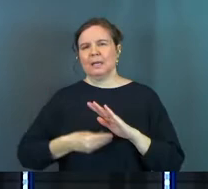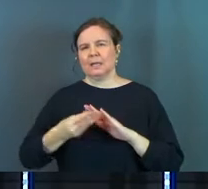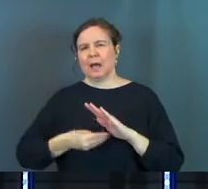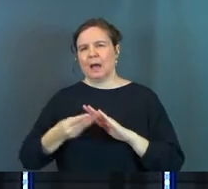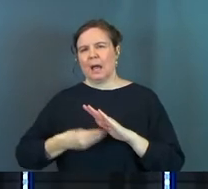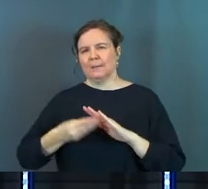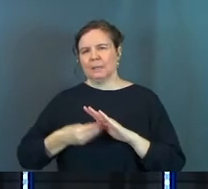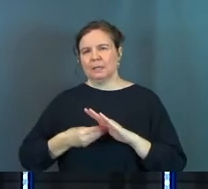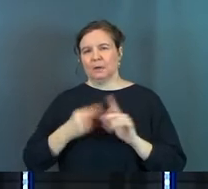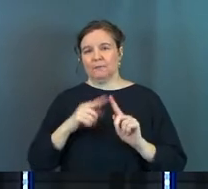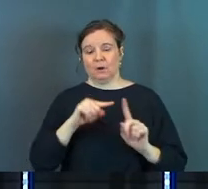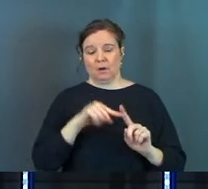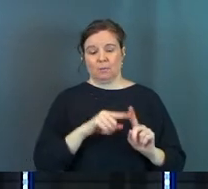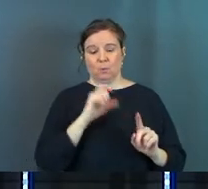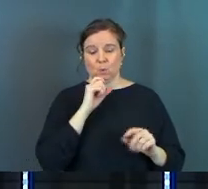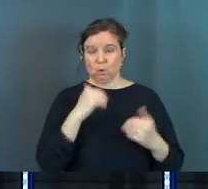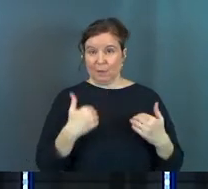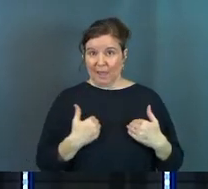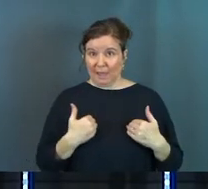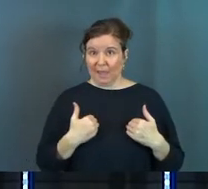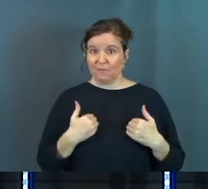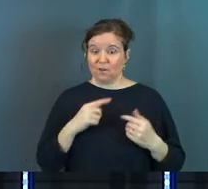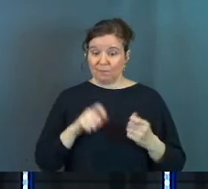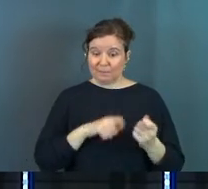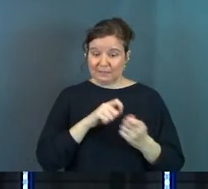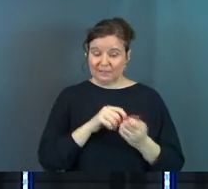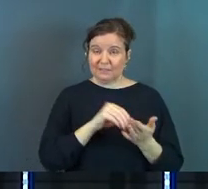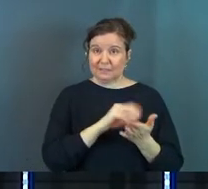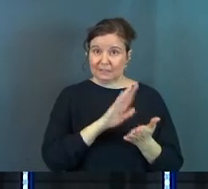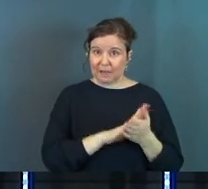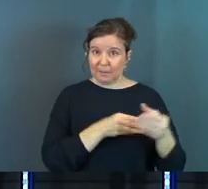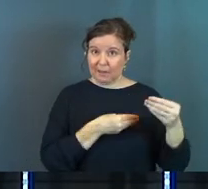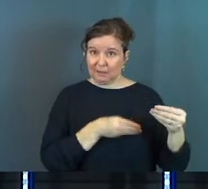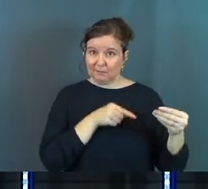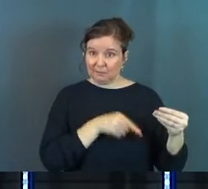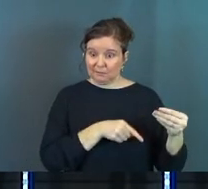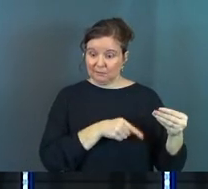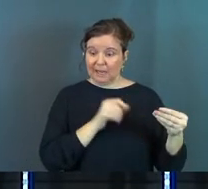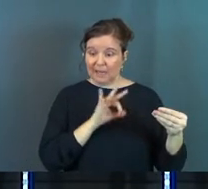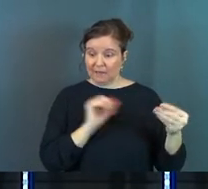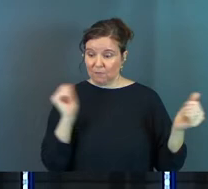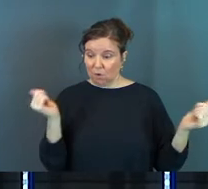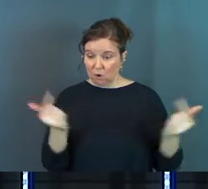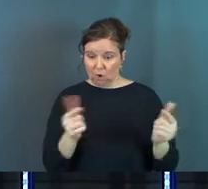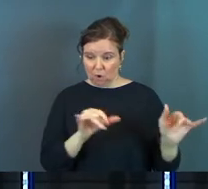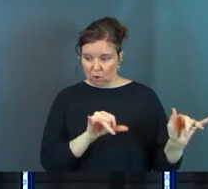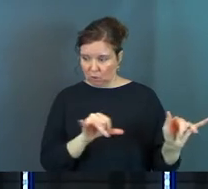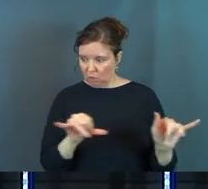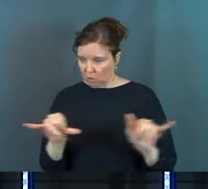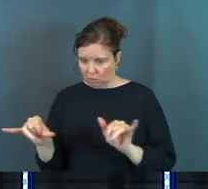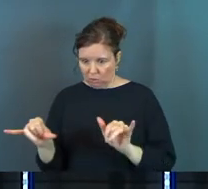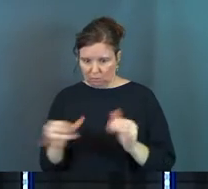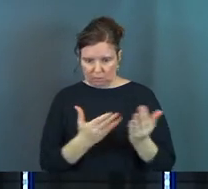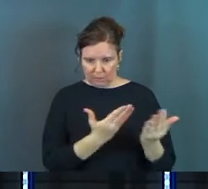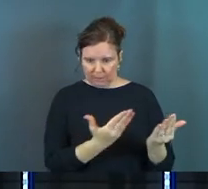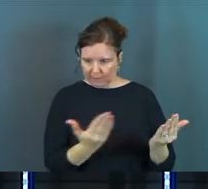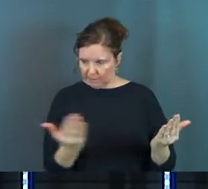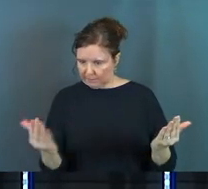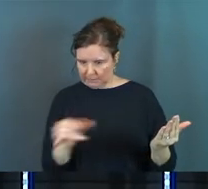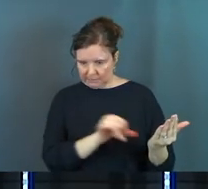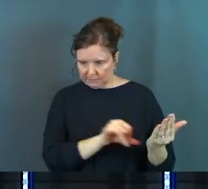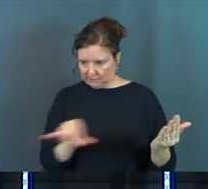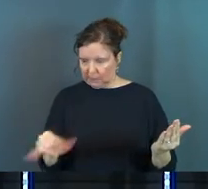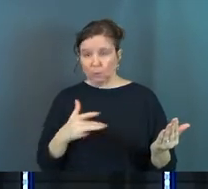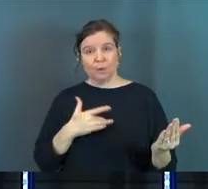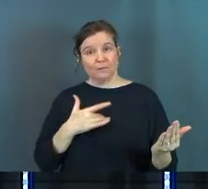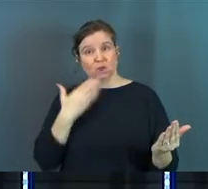many manuscripts from the ancient world do we have of a particular document. And if all of those things agree, if there's great agreement, we